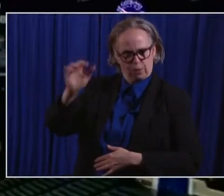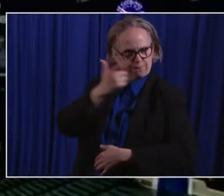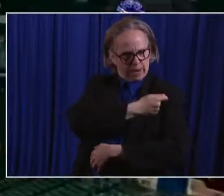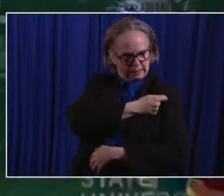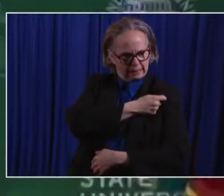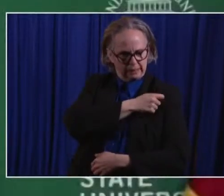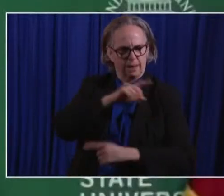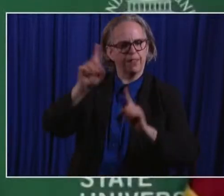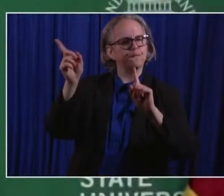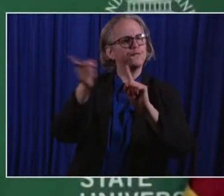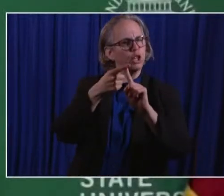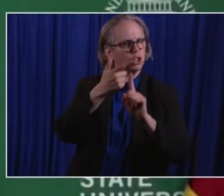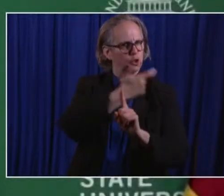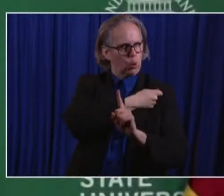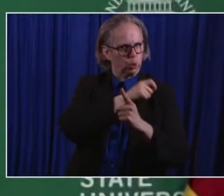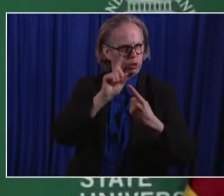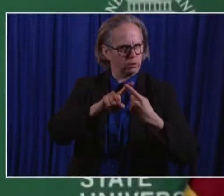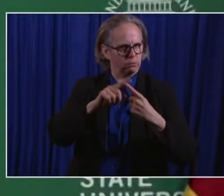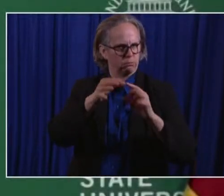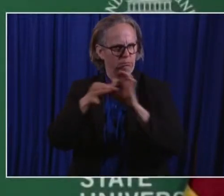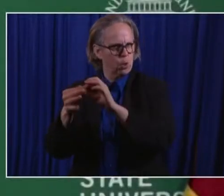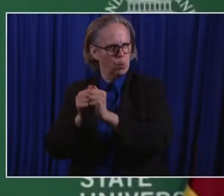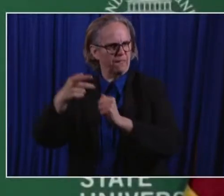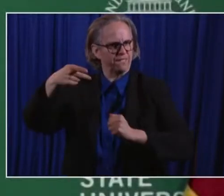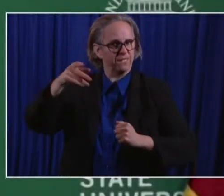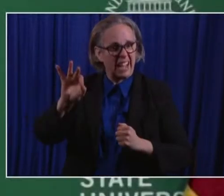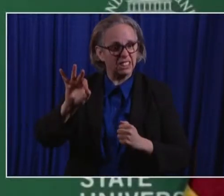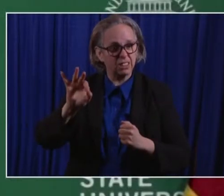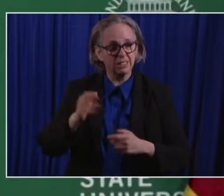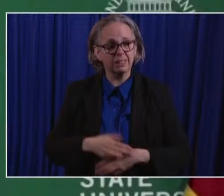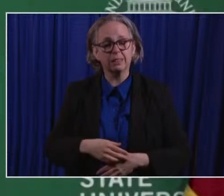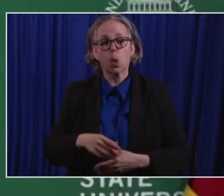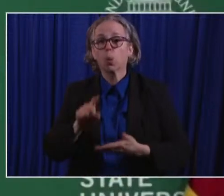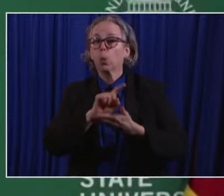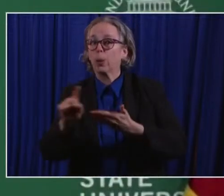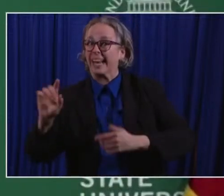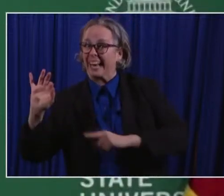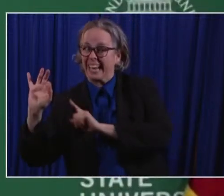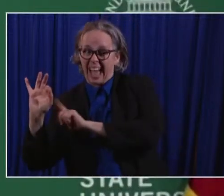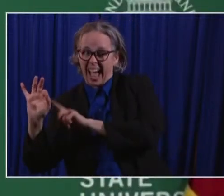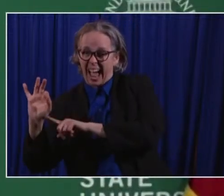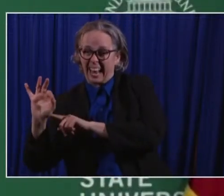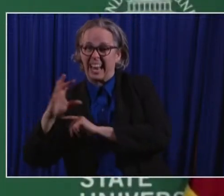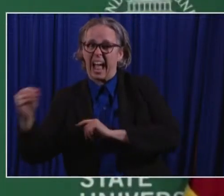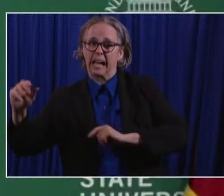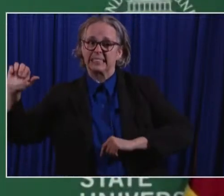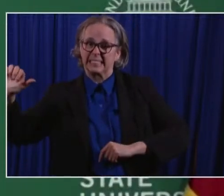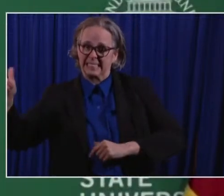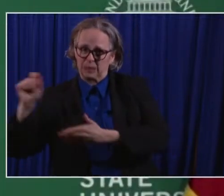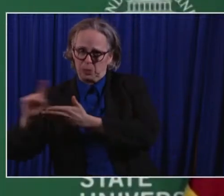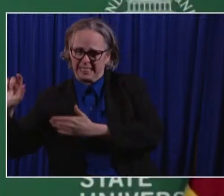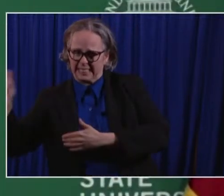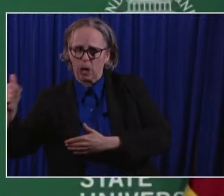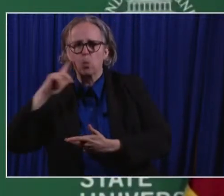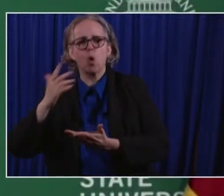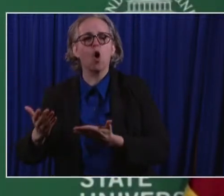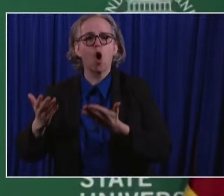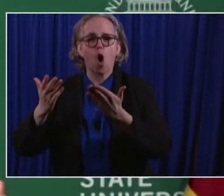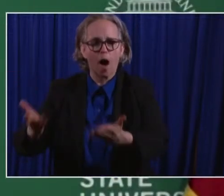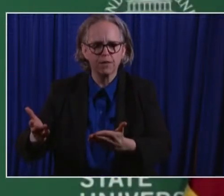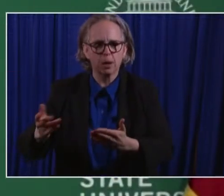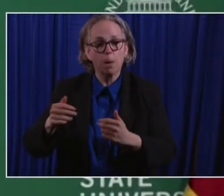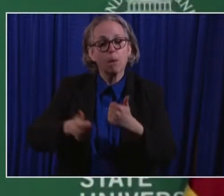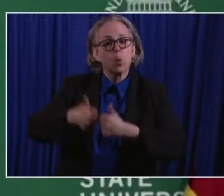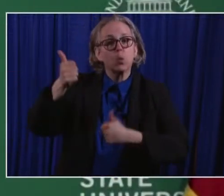will also be offered during week 9. We're not sure what vaccine that will be. And then we will